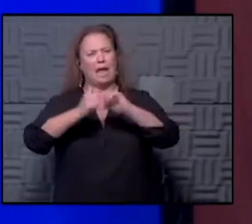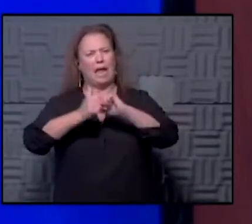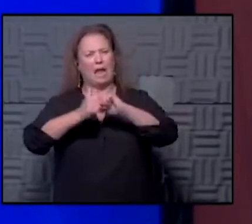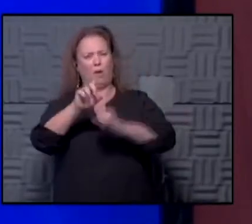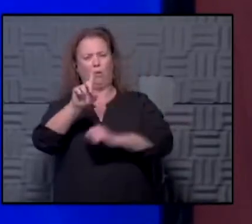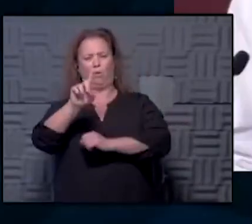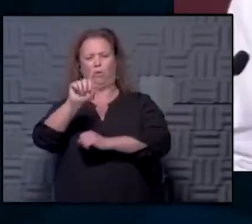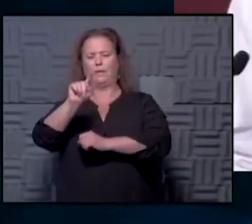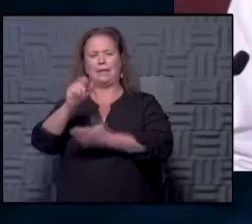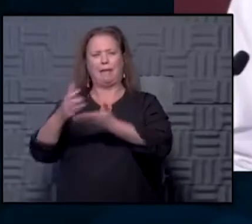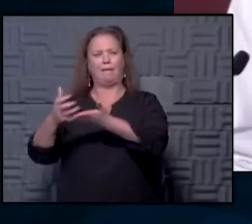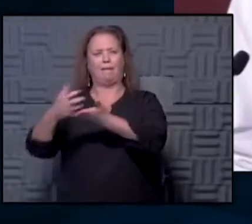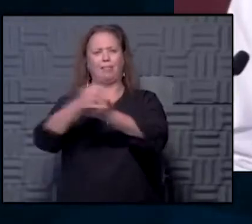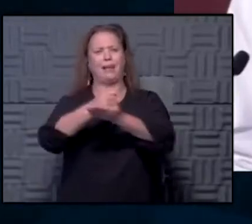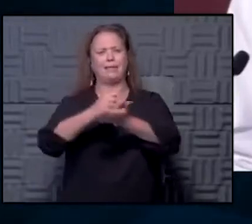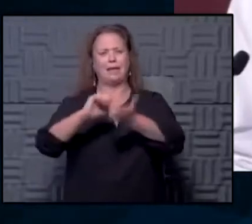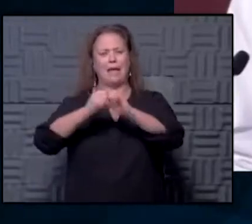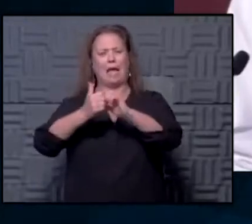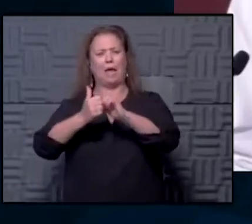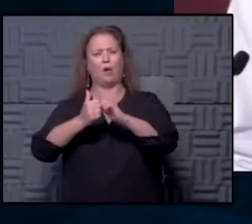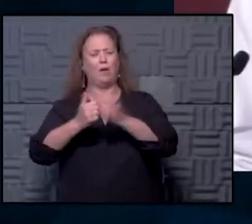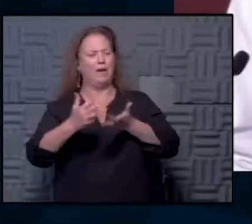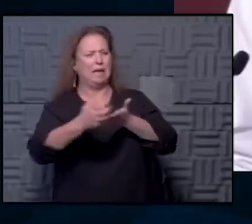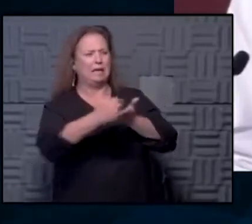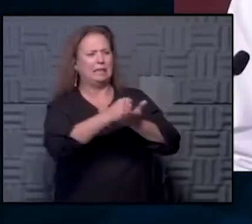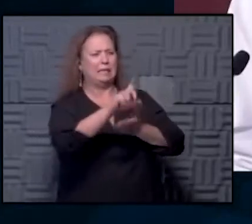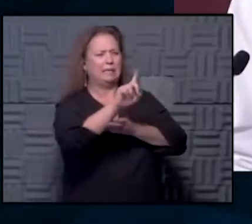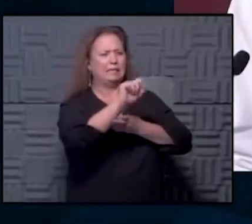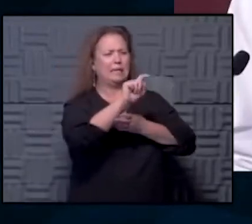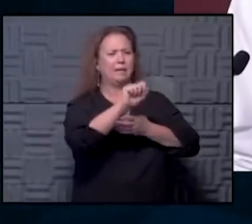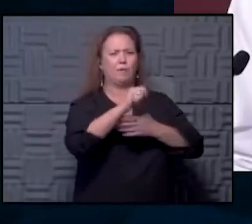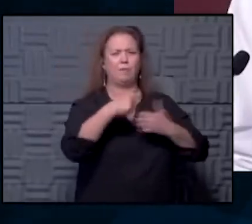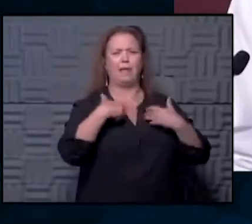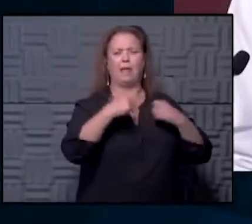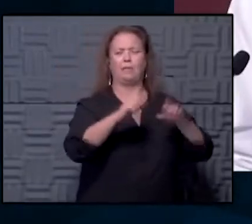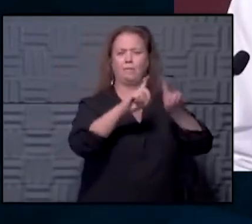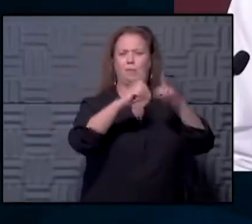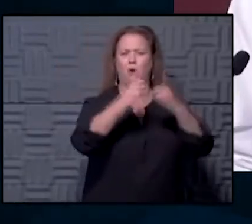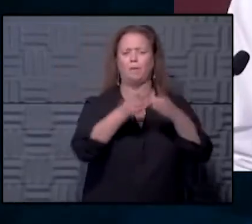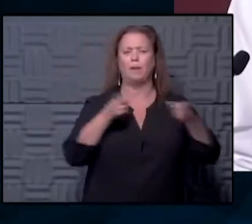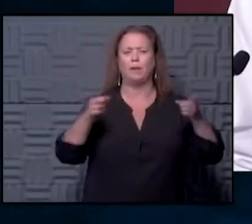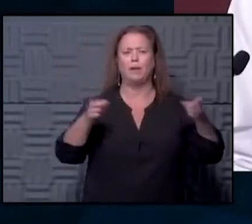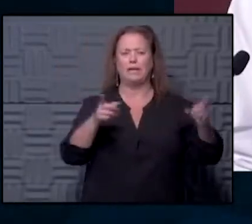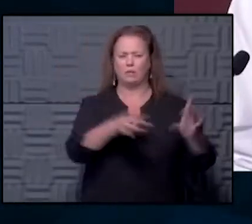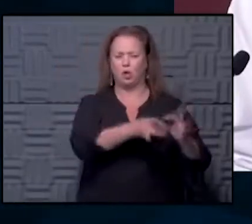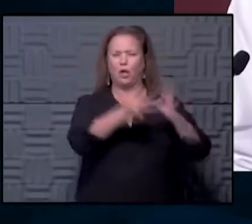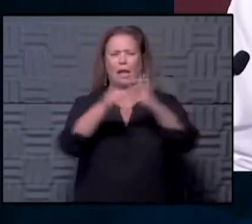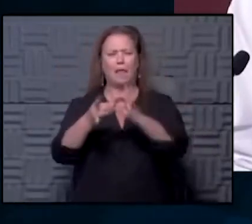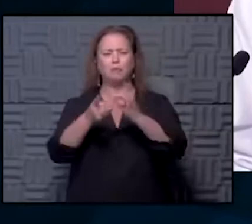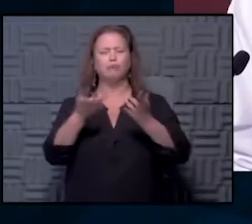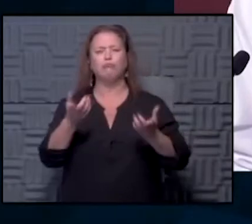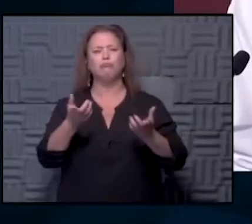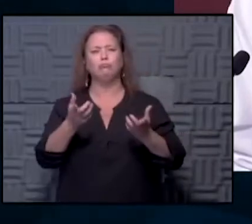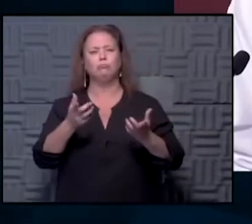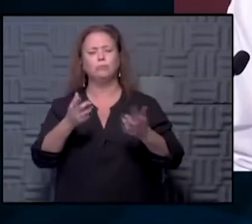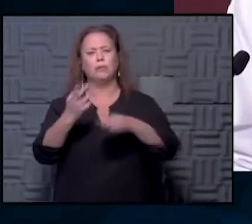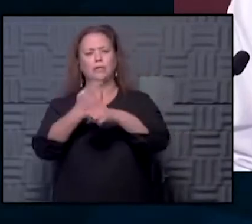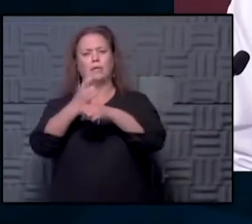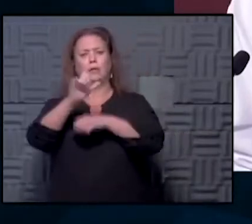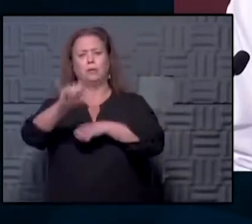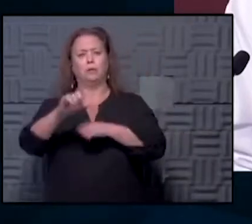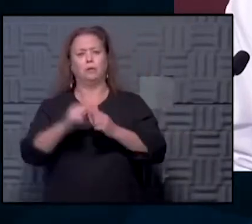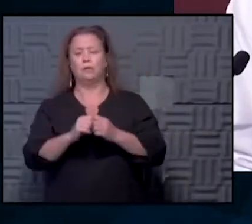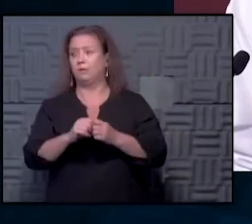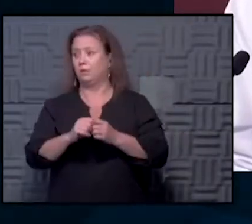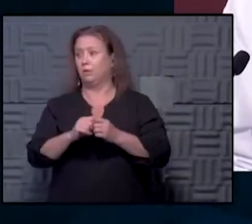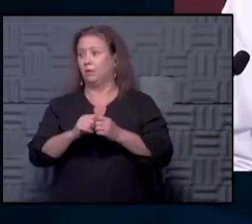getting the data? How is it different from the data being collected by the health department? And is there any connection? How is it useful? All right.